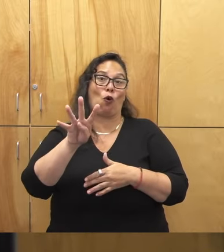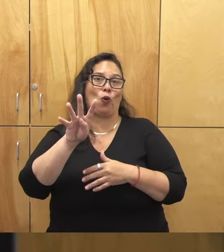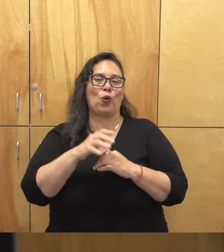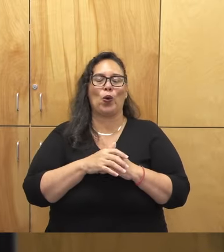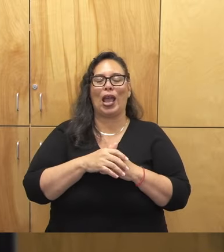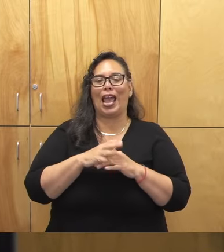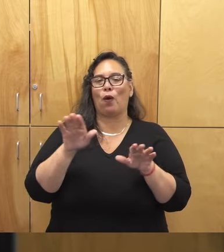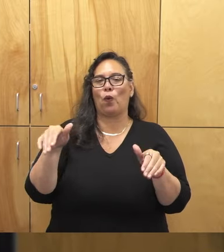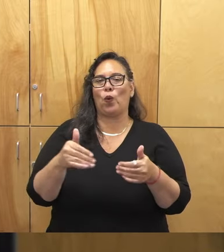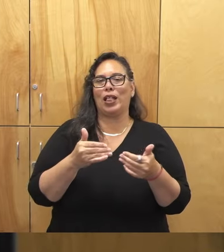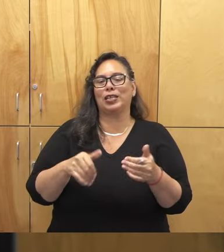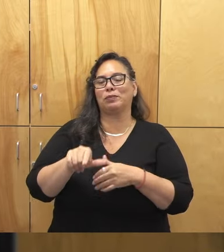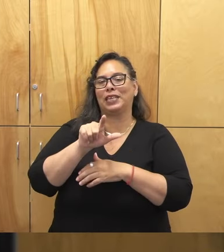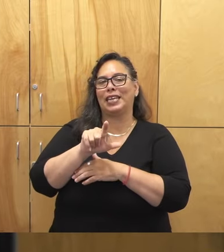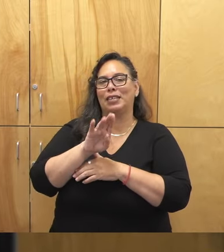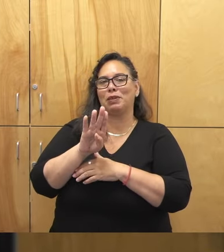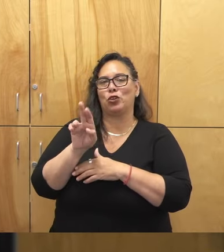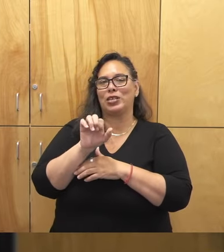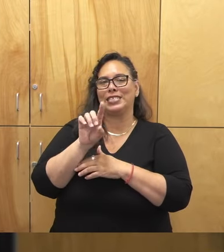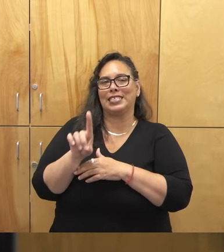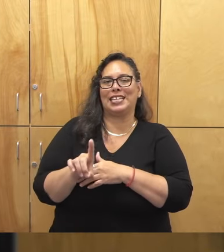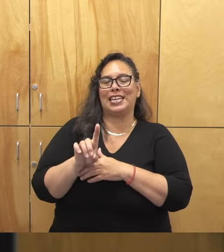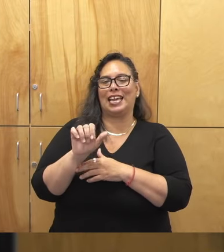to the LBUSD Alumni Club.